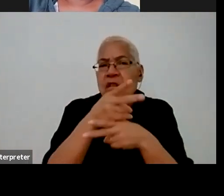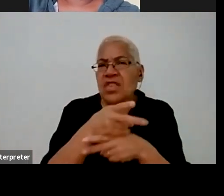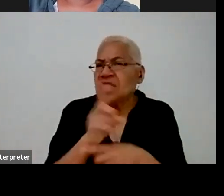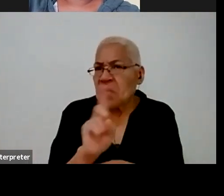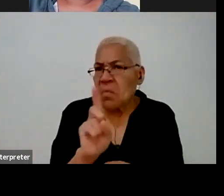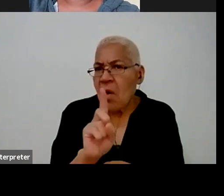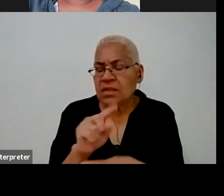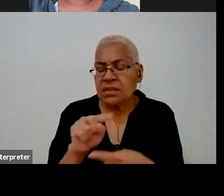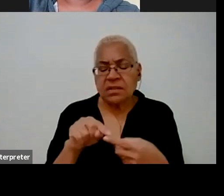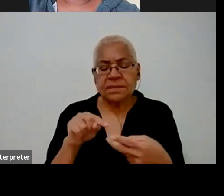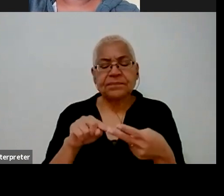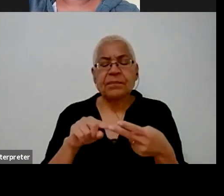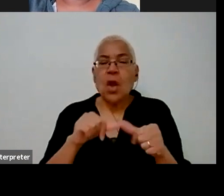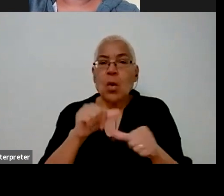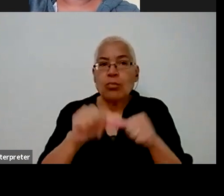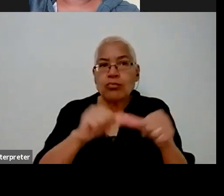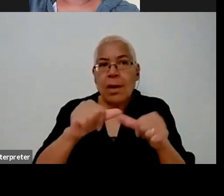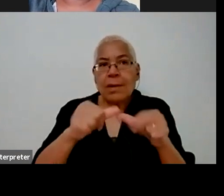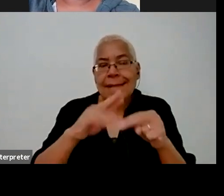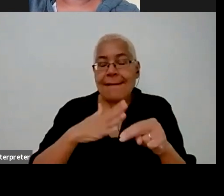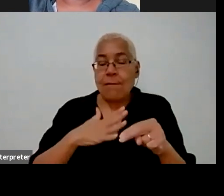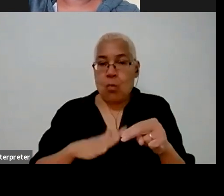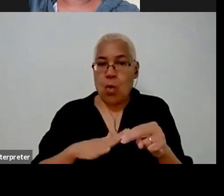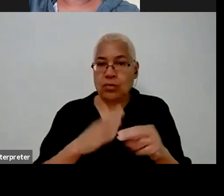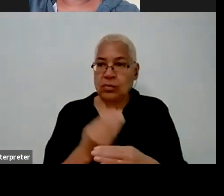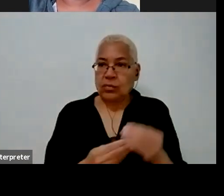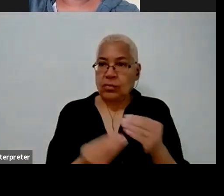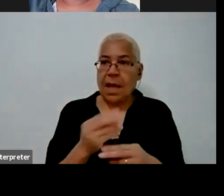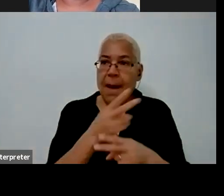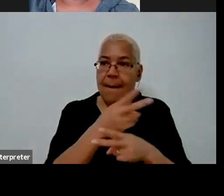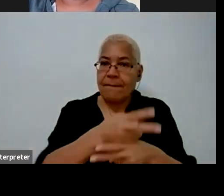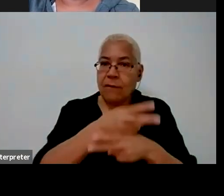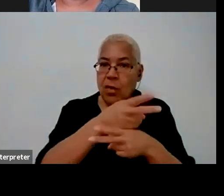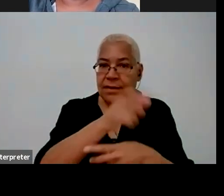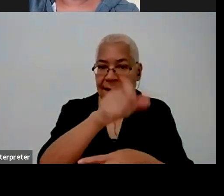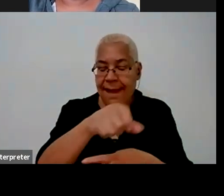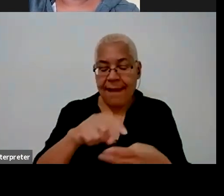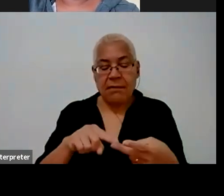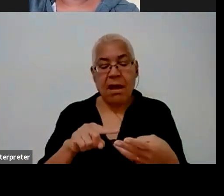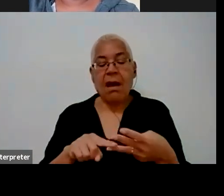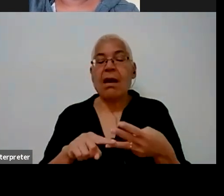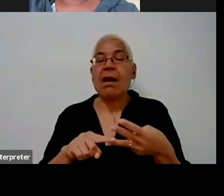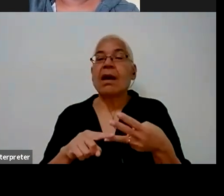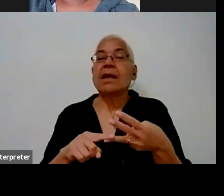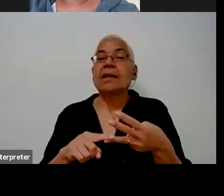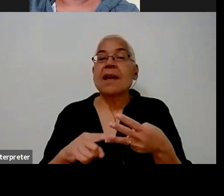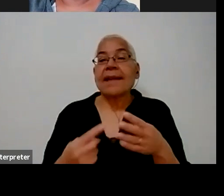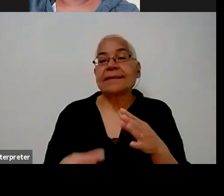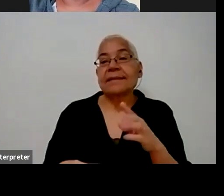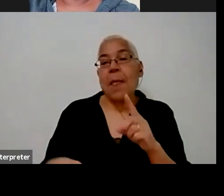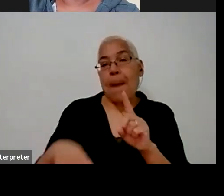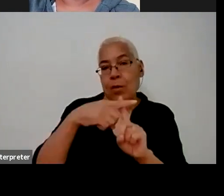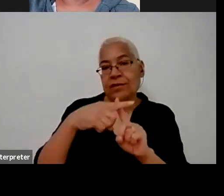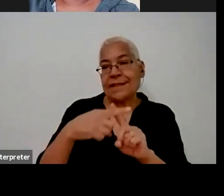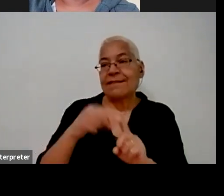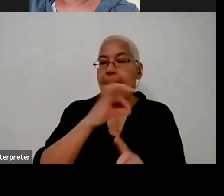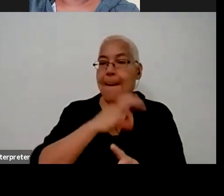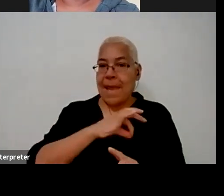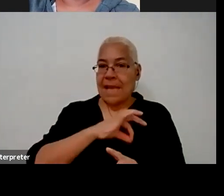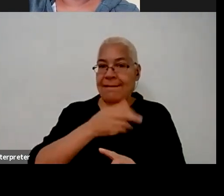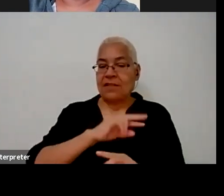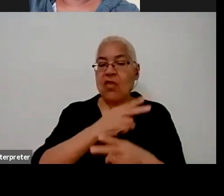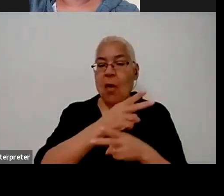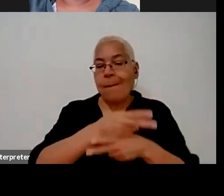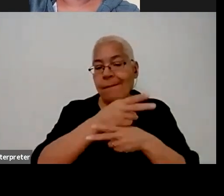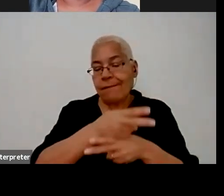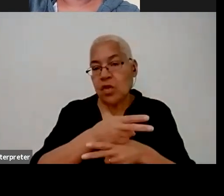is the process if you want to become a foster care, and the importance and benefits of the foster caring. So